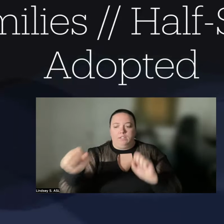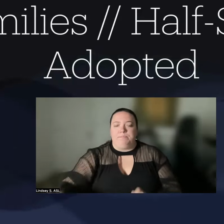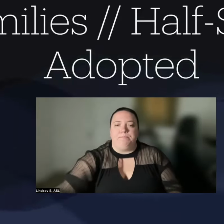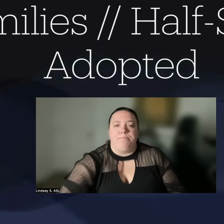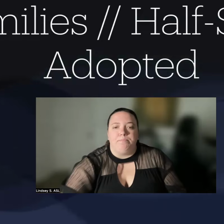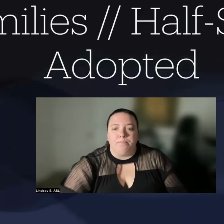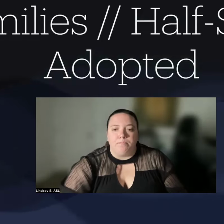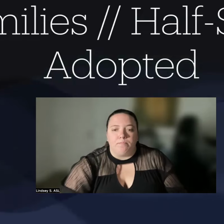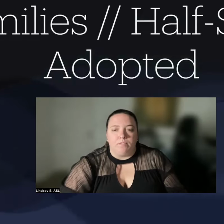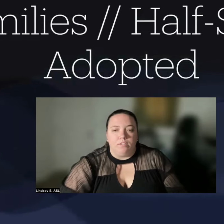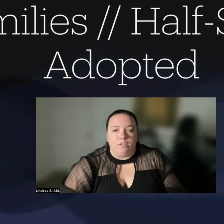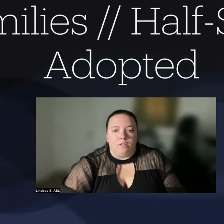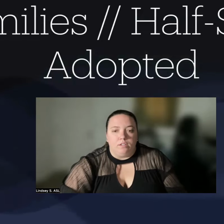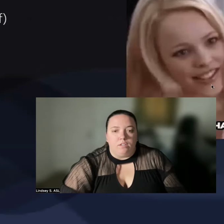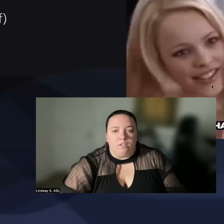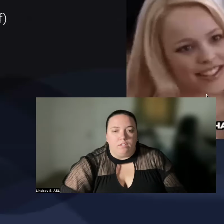adopted.